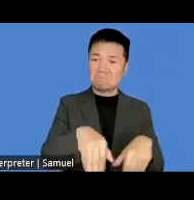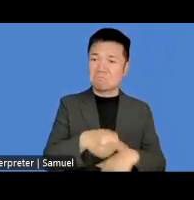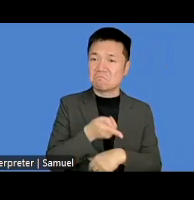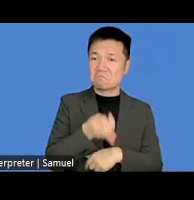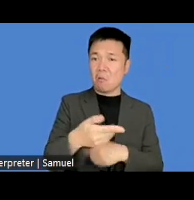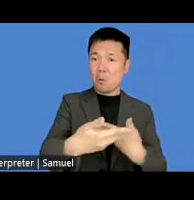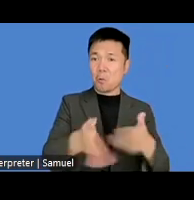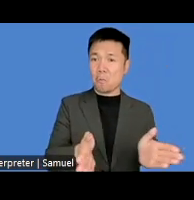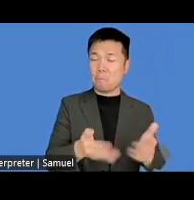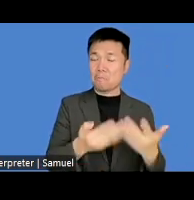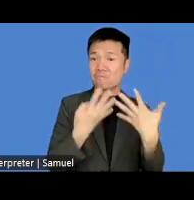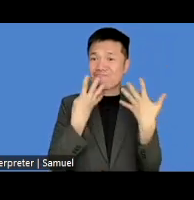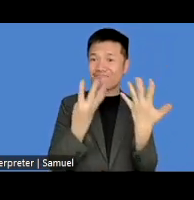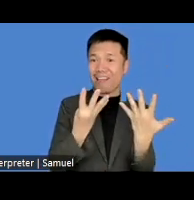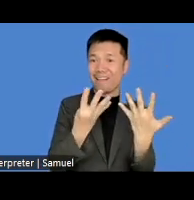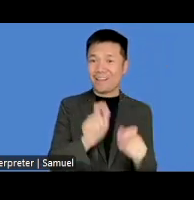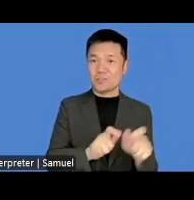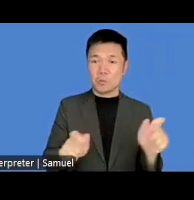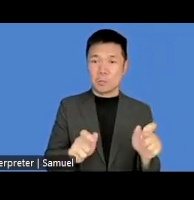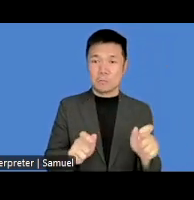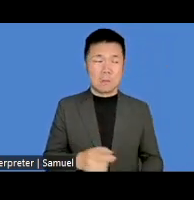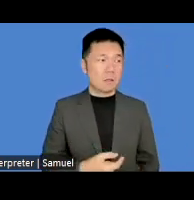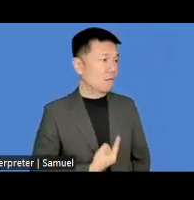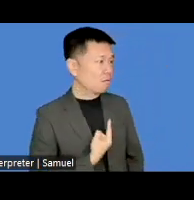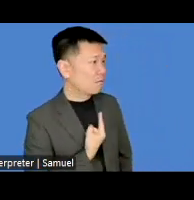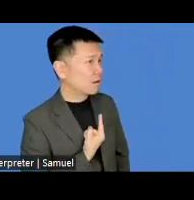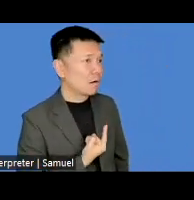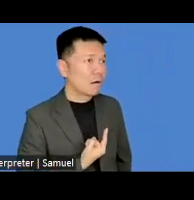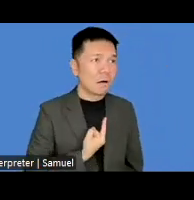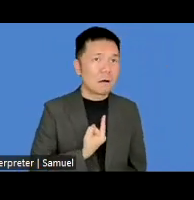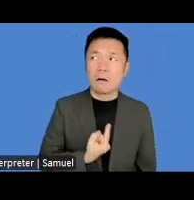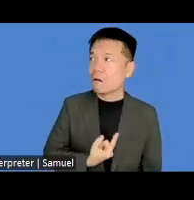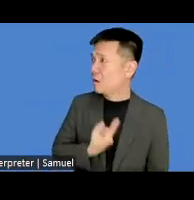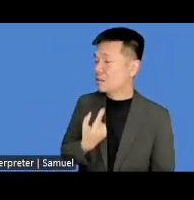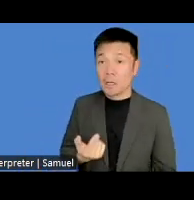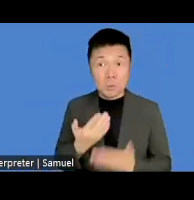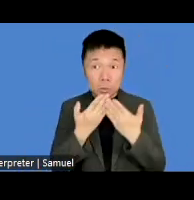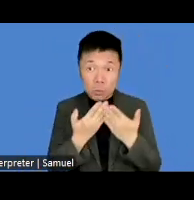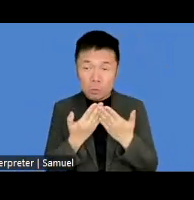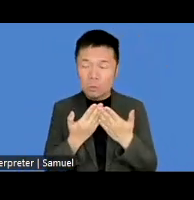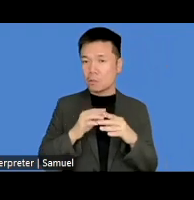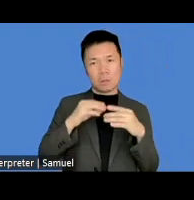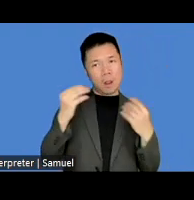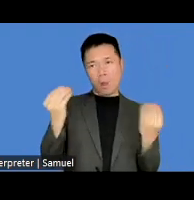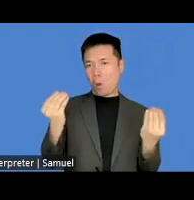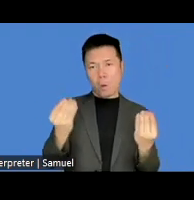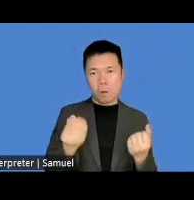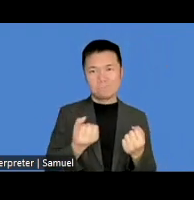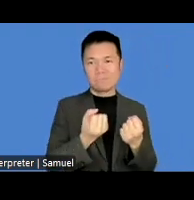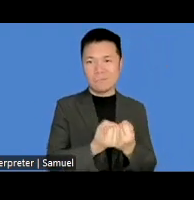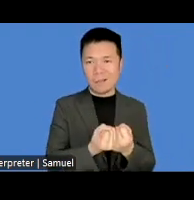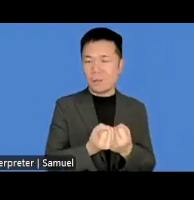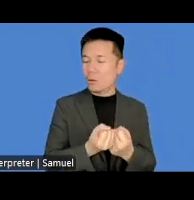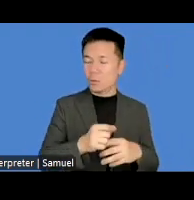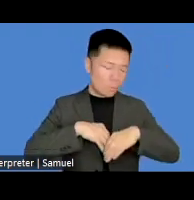And they were just isolated in the room. They didn't have access to education, access to therapy, to rehabilitation,